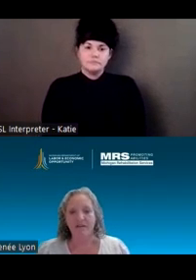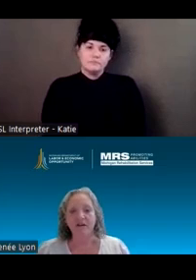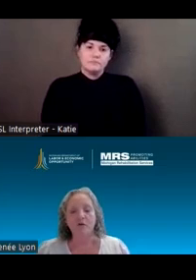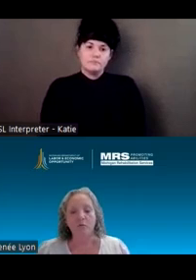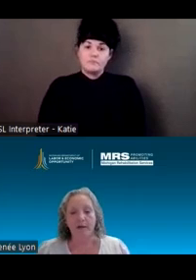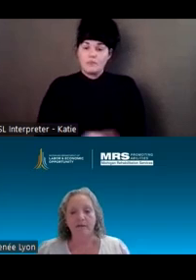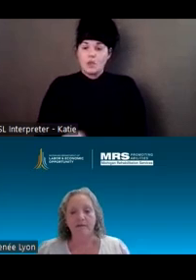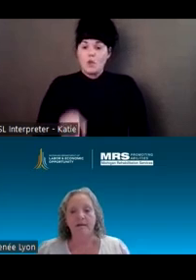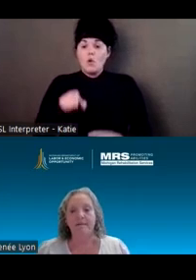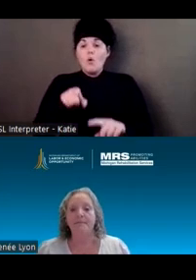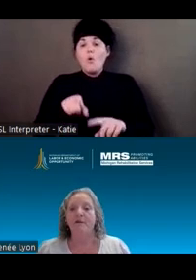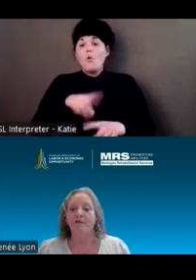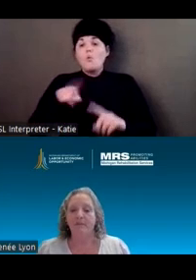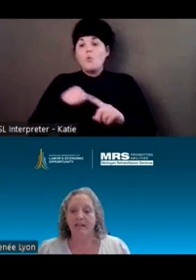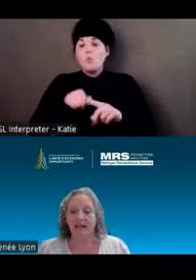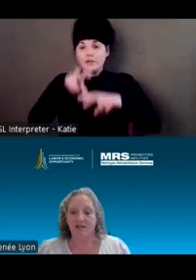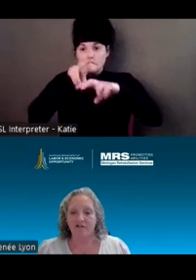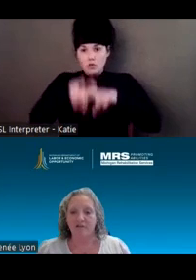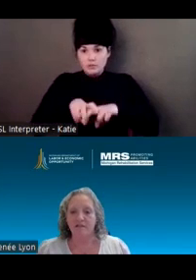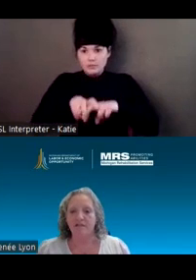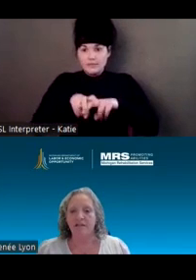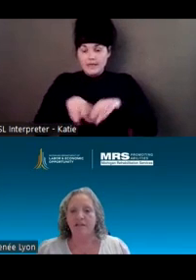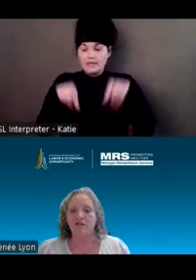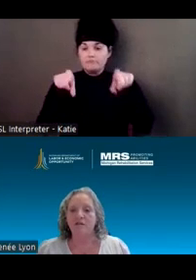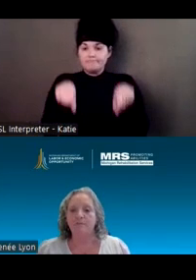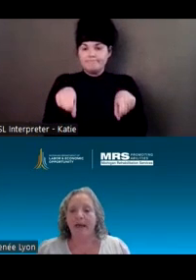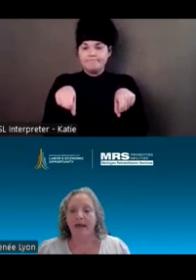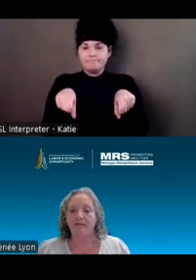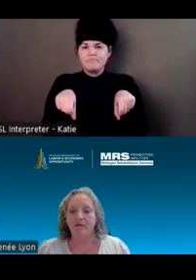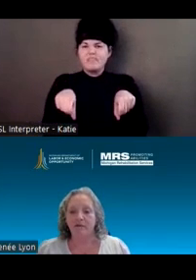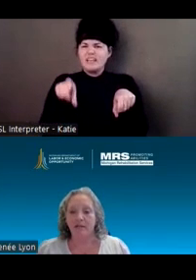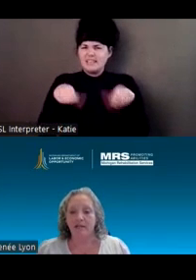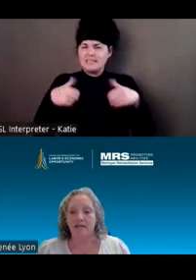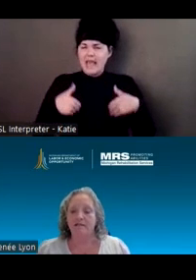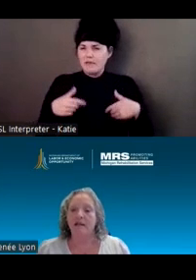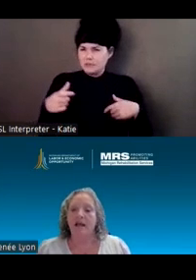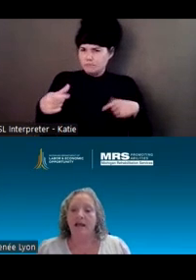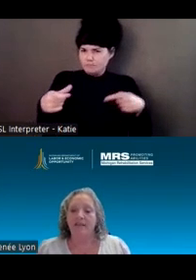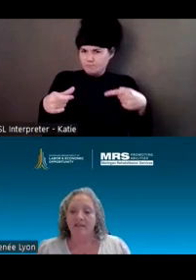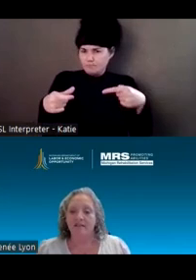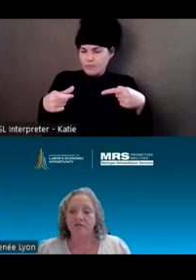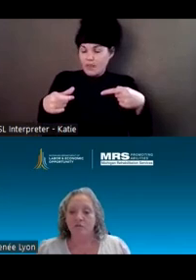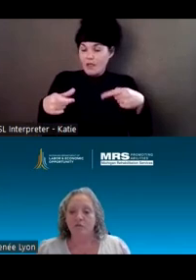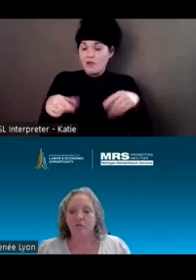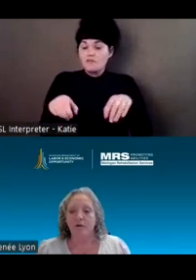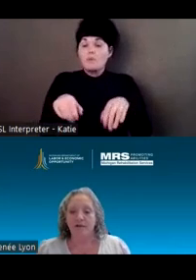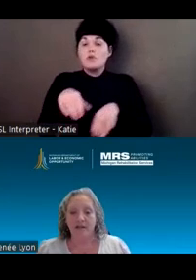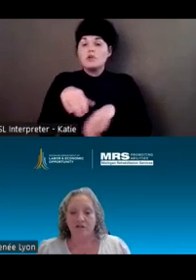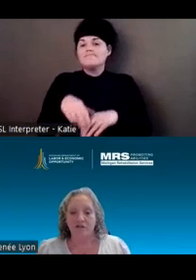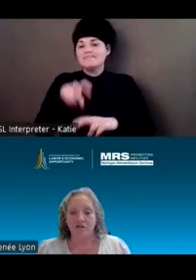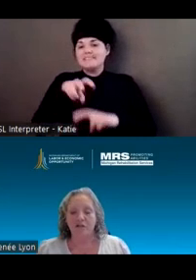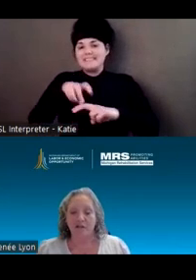3 finger widths from the edge of the seat to the back of your knees. And this is to